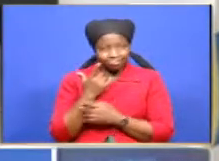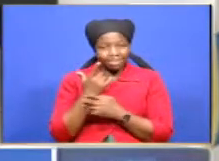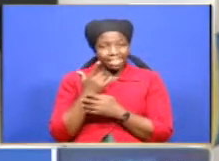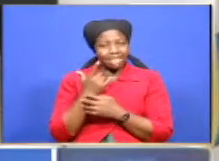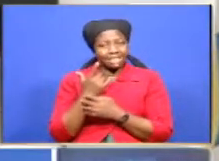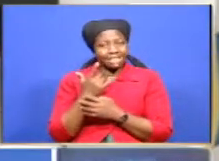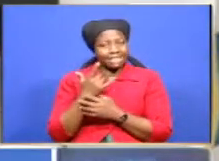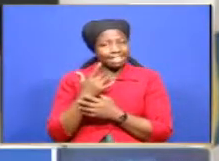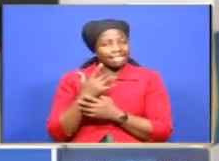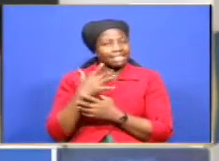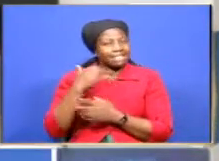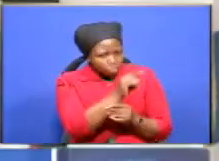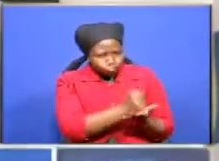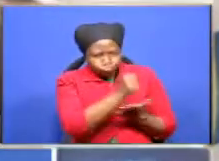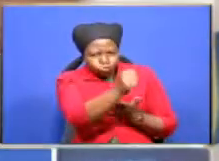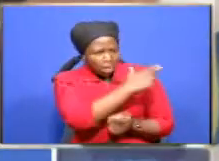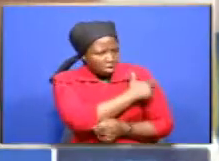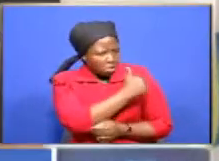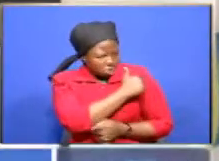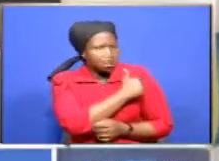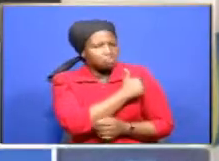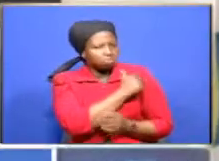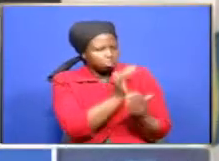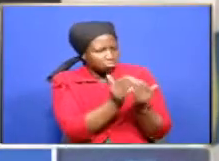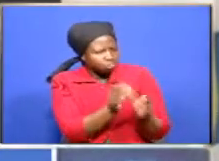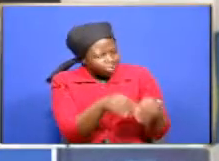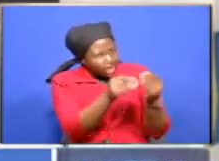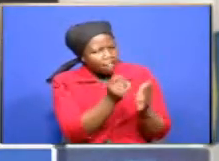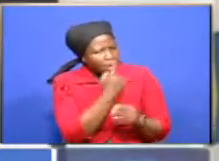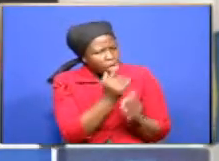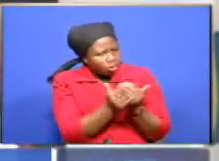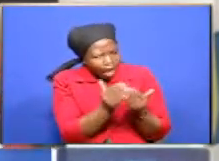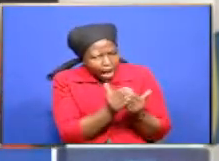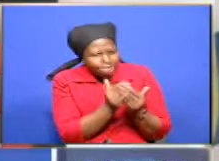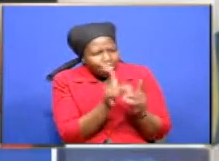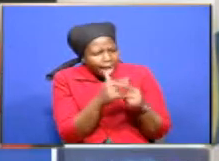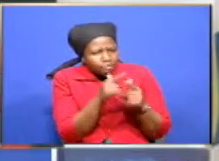in places like and put you back. You ran away.